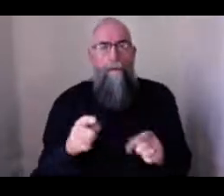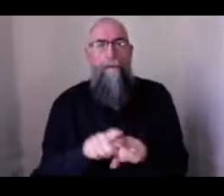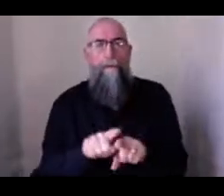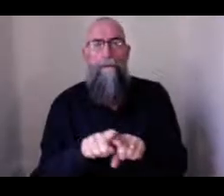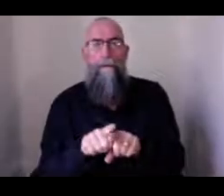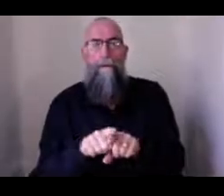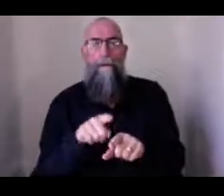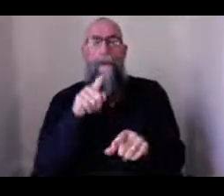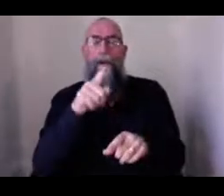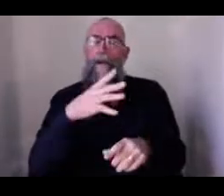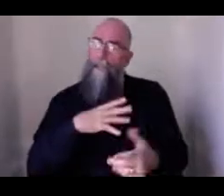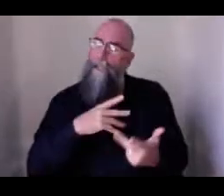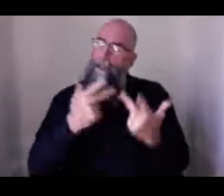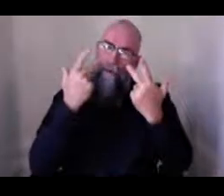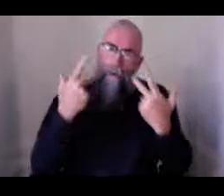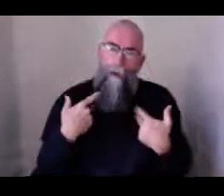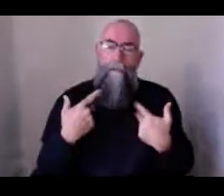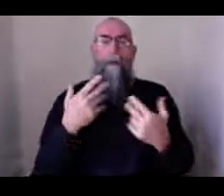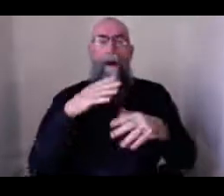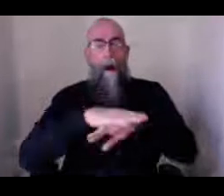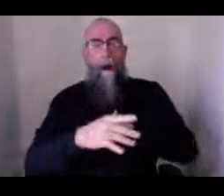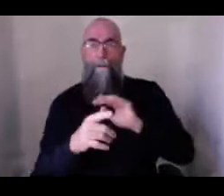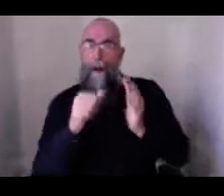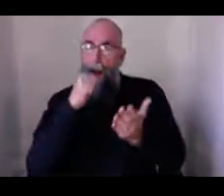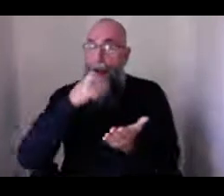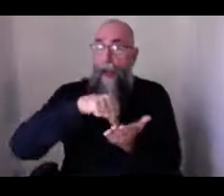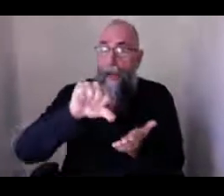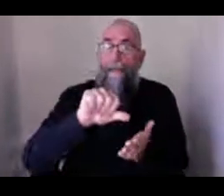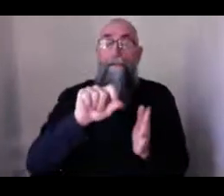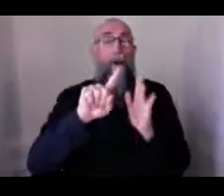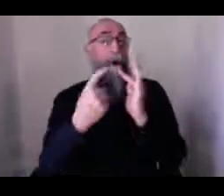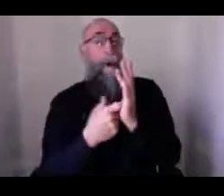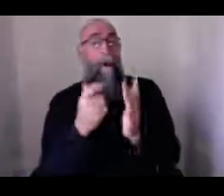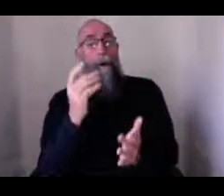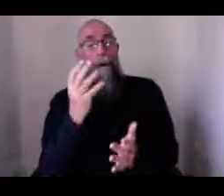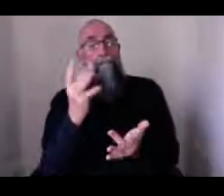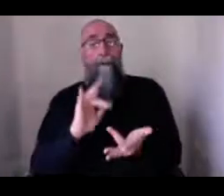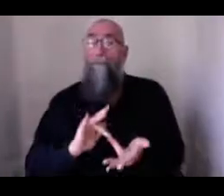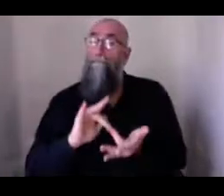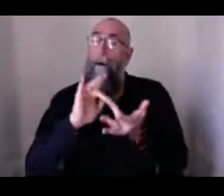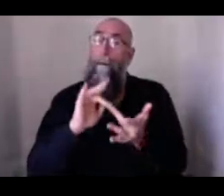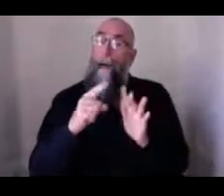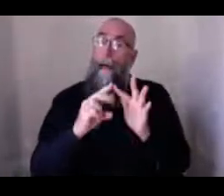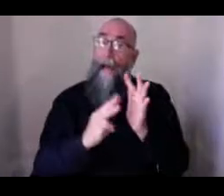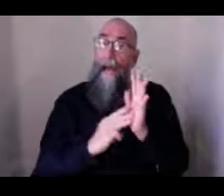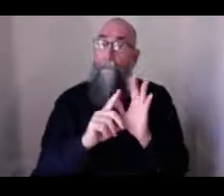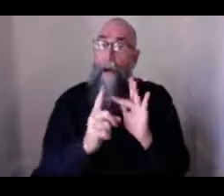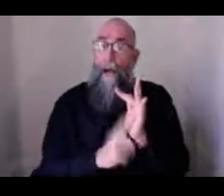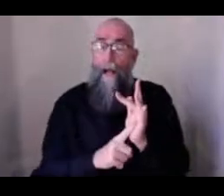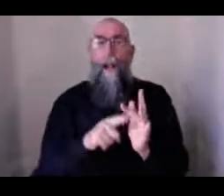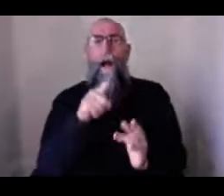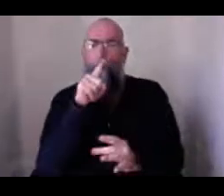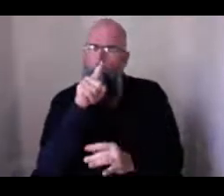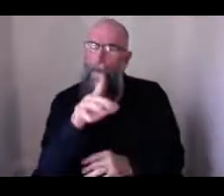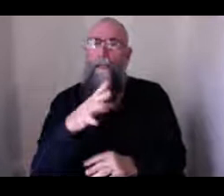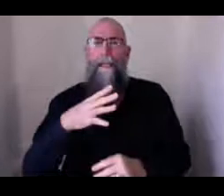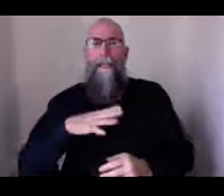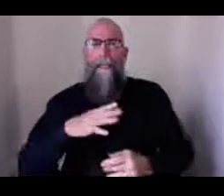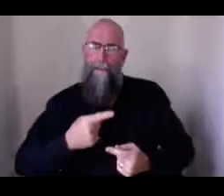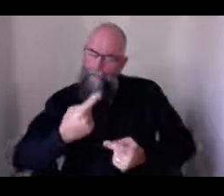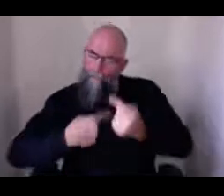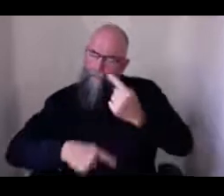of support or formal emails or confirmation letters. If you're, to say you've been